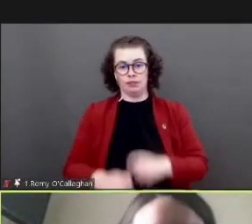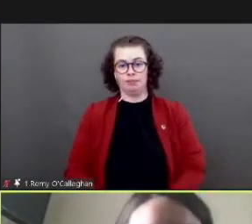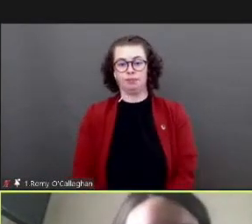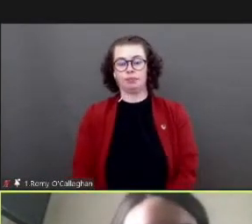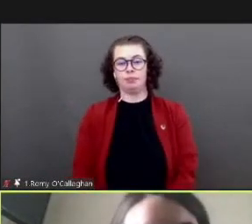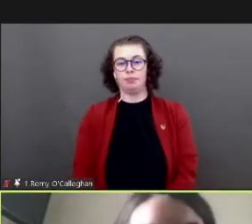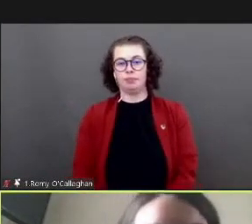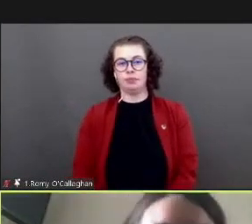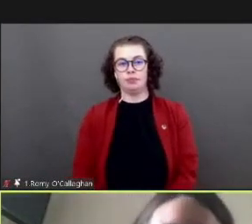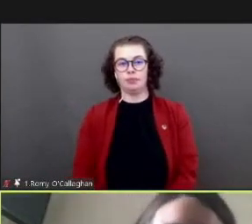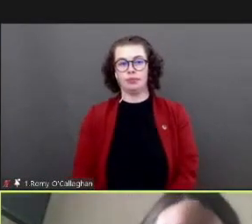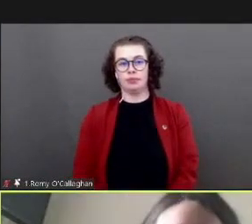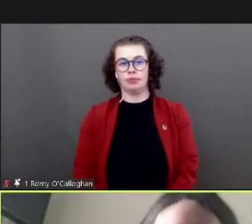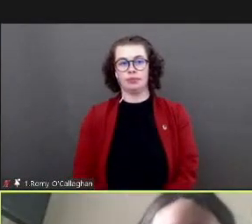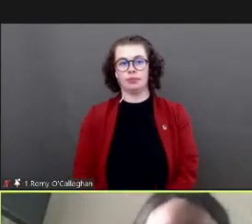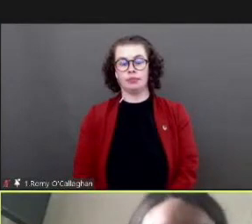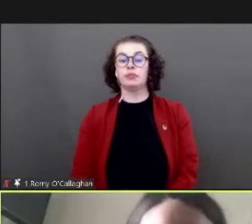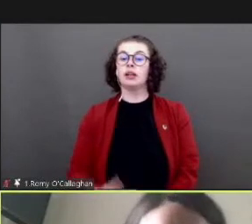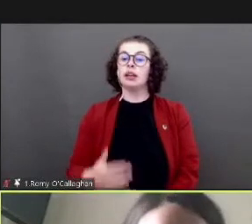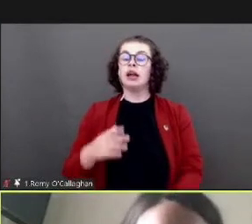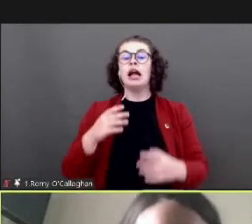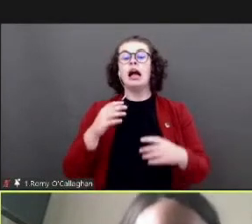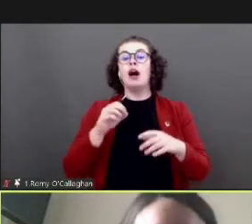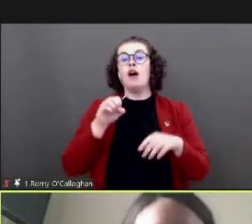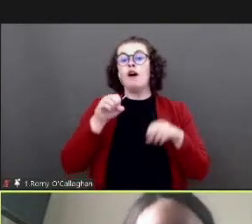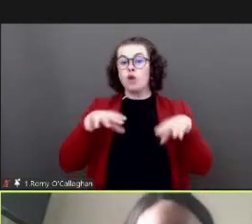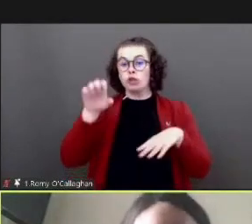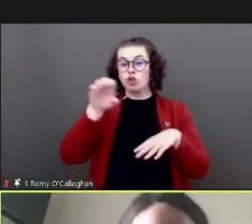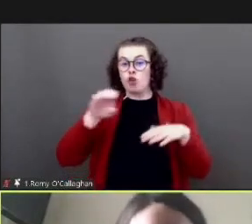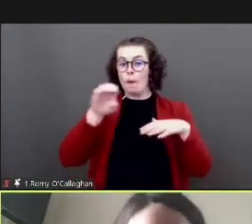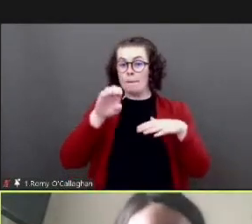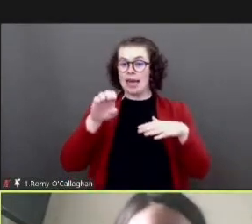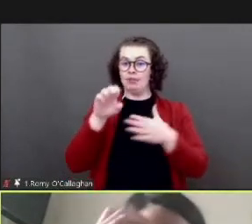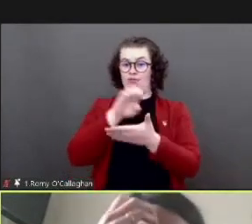This is also an issue that has been, I suppose, litigated at a European level,